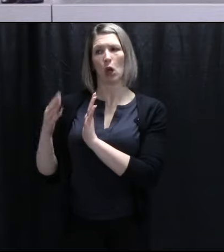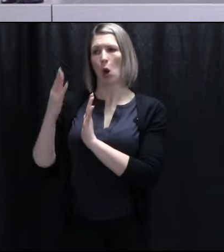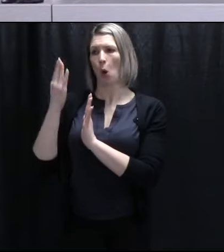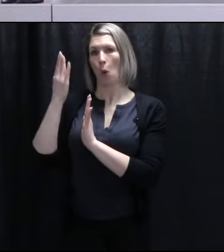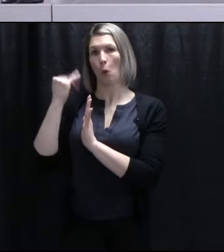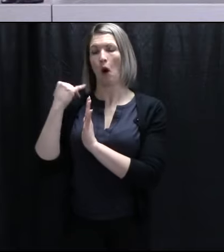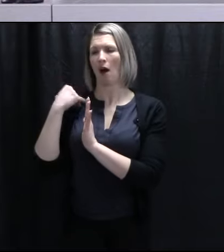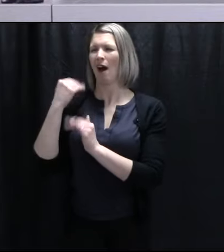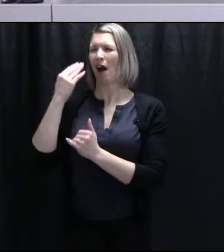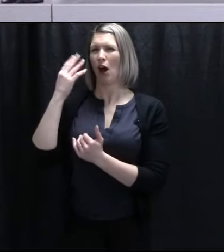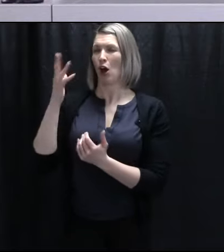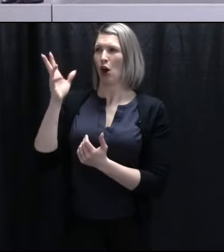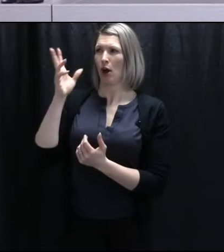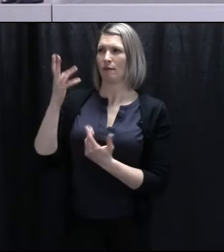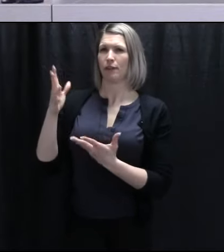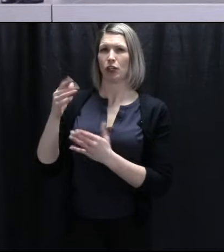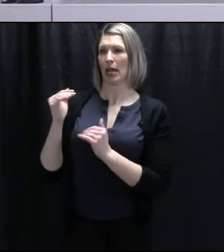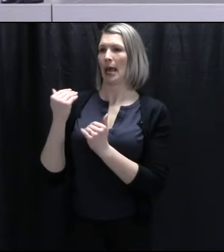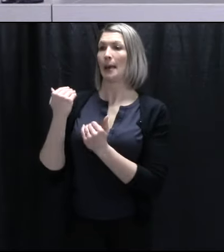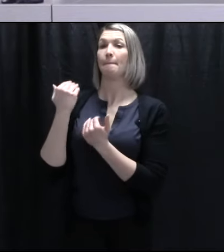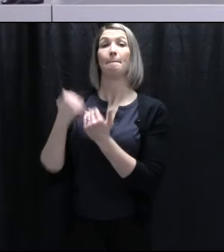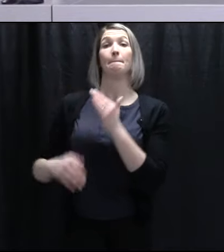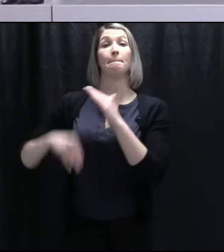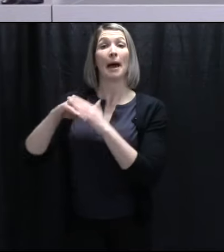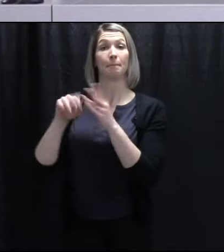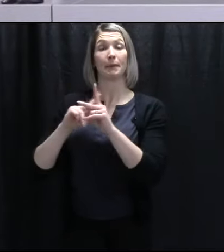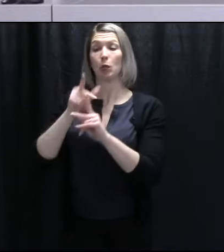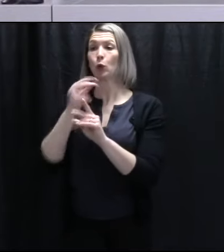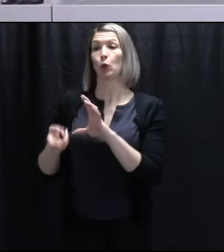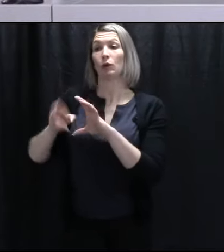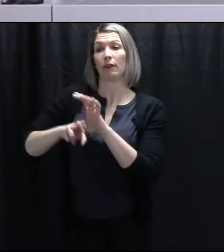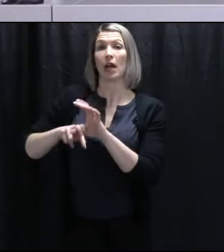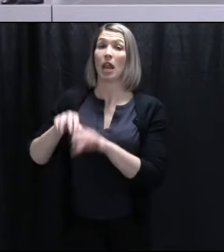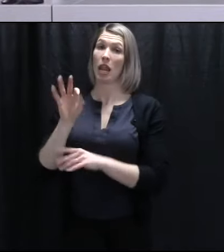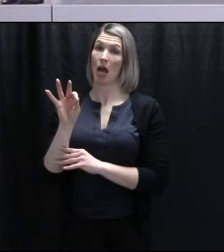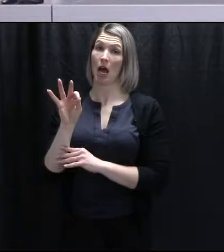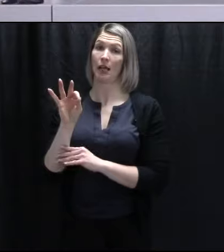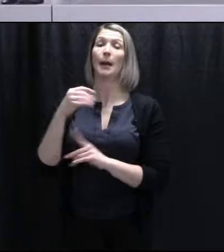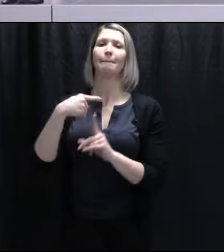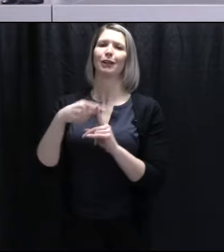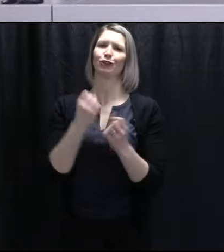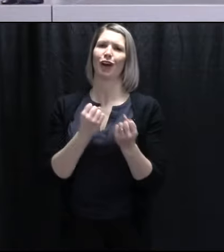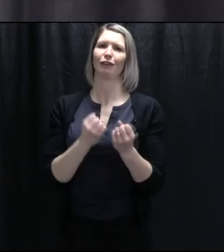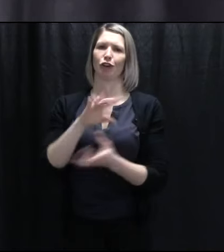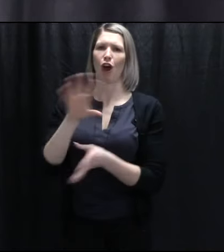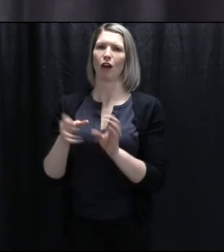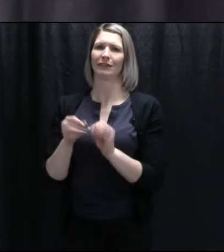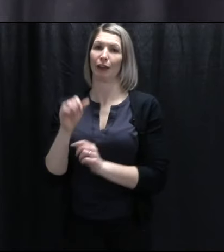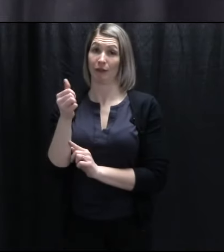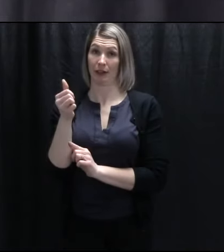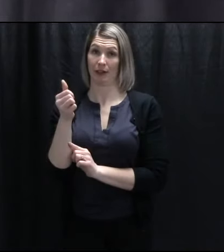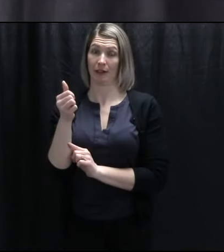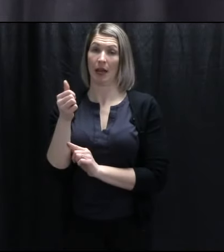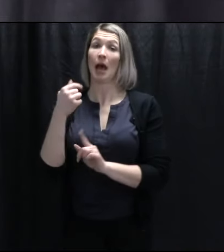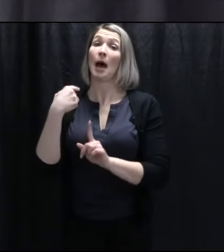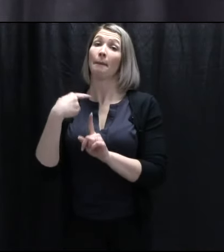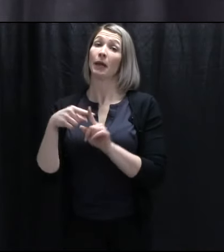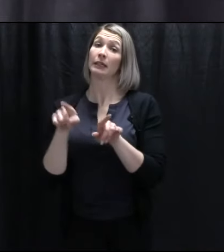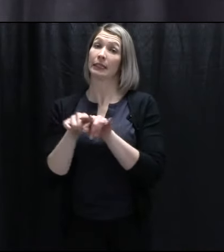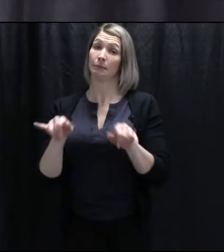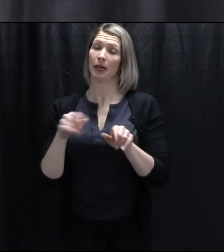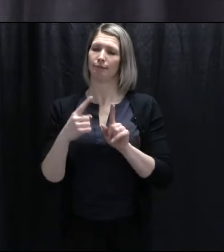passengers on a bus to 9 and the driver, so that would be 10 in total. And they have physical distancing measures